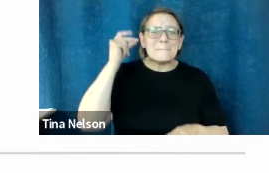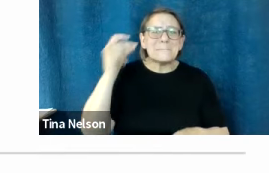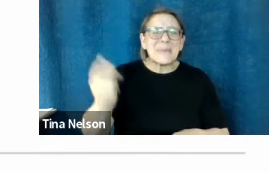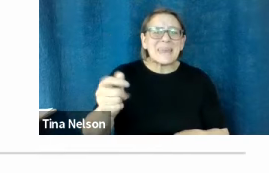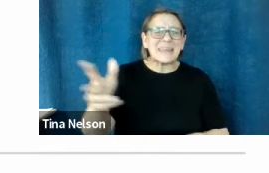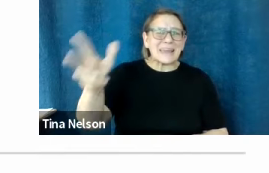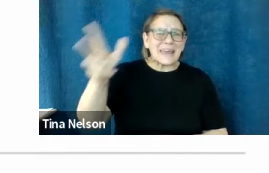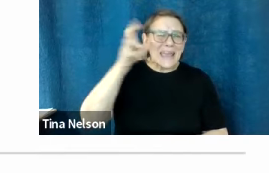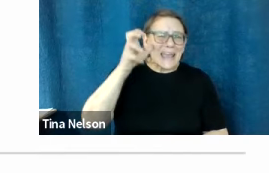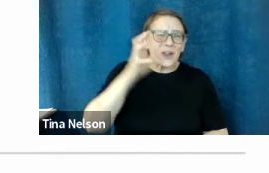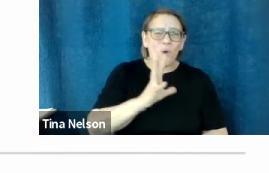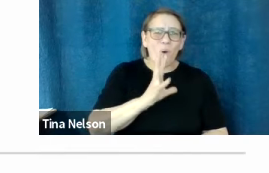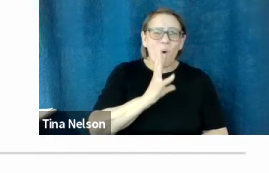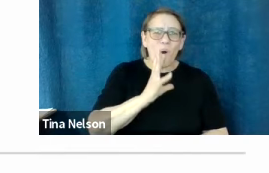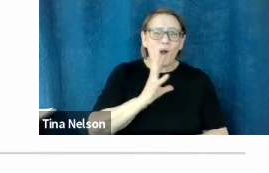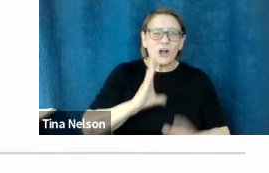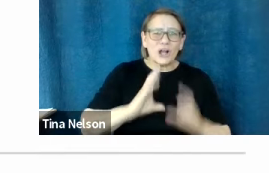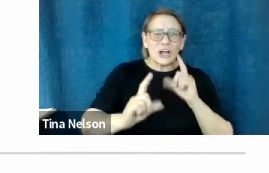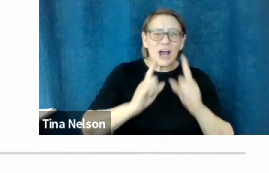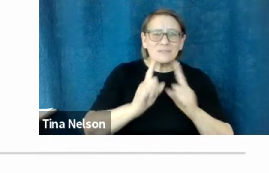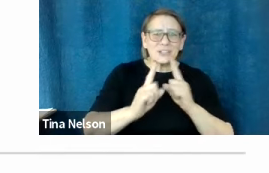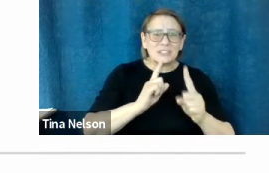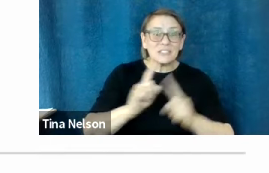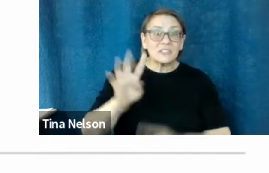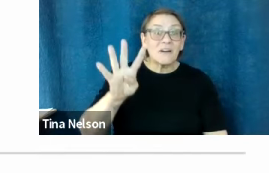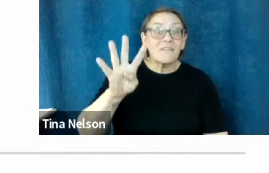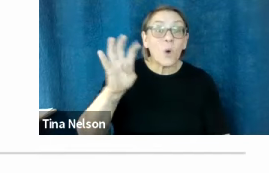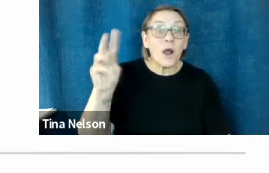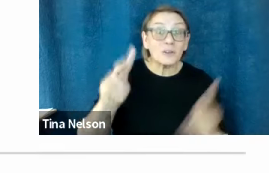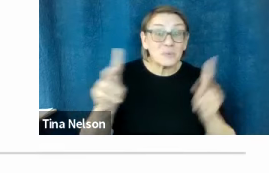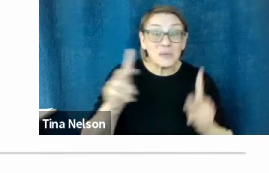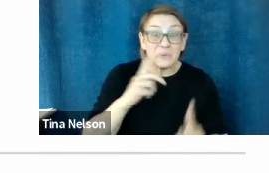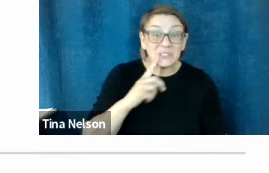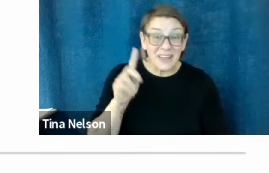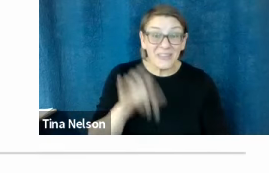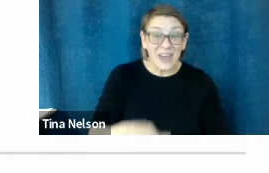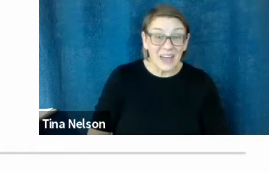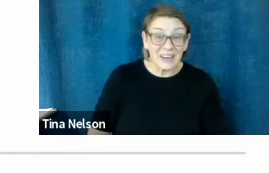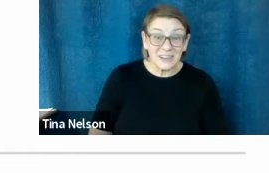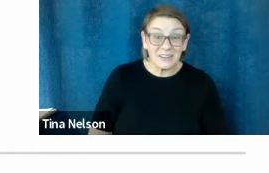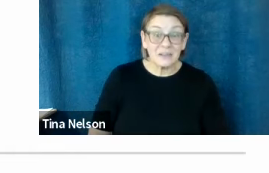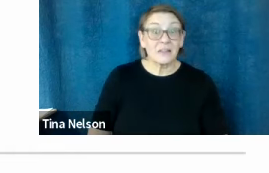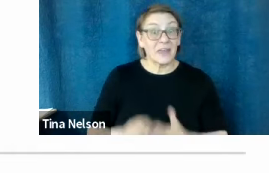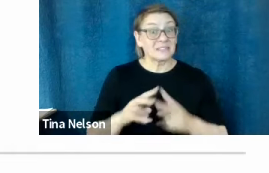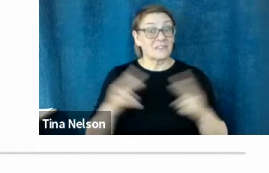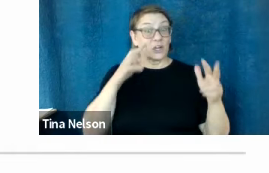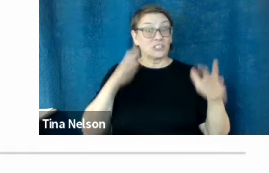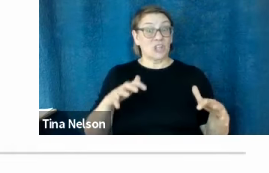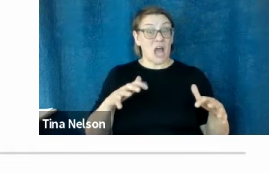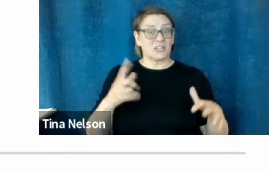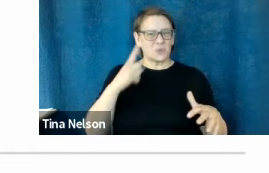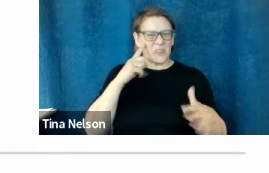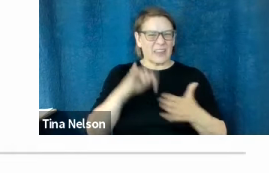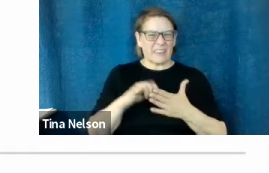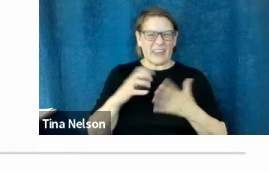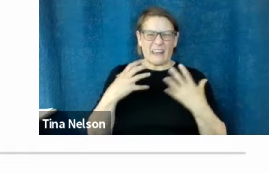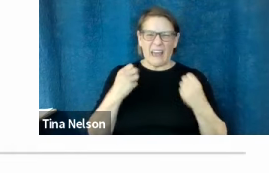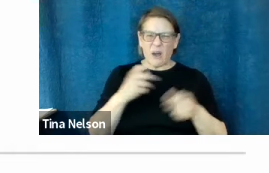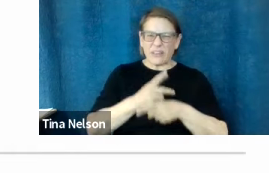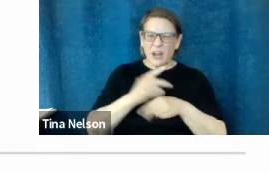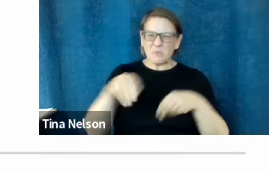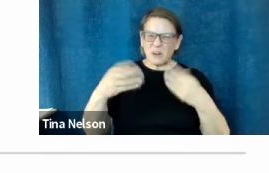oral conversations at 400 respondents, 26%. So that's, that's very shocking to think that healthcare providers,